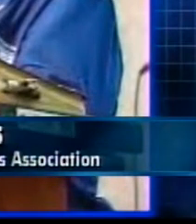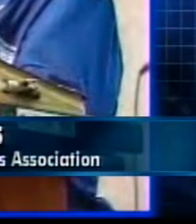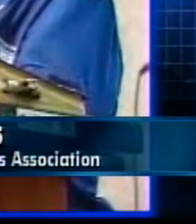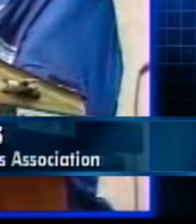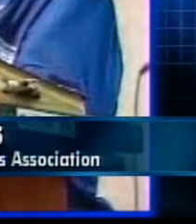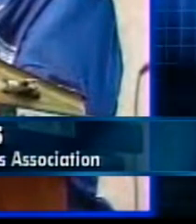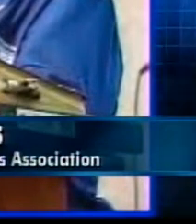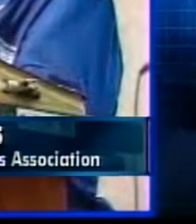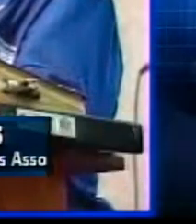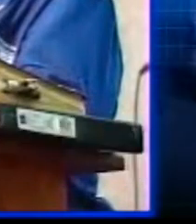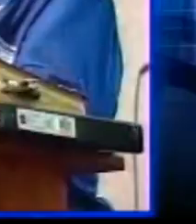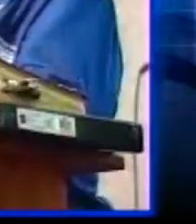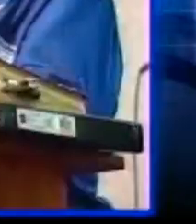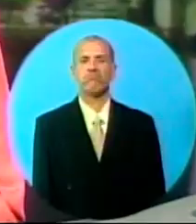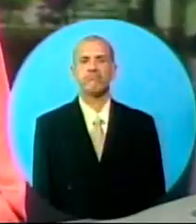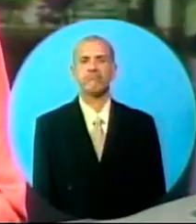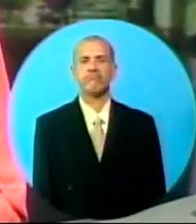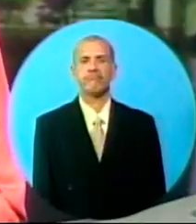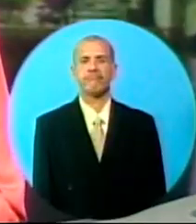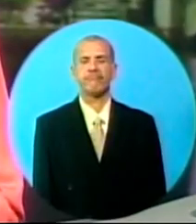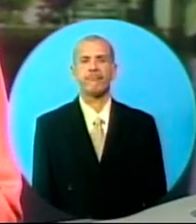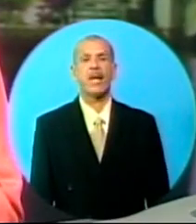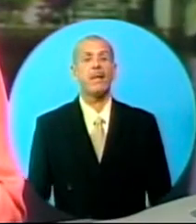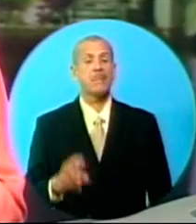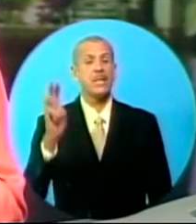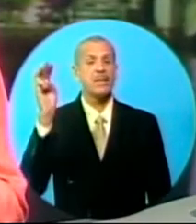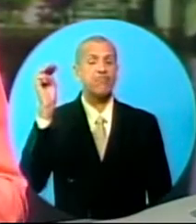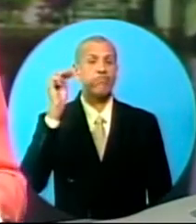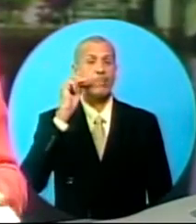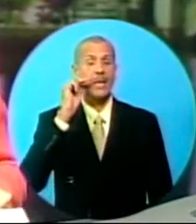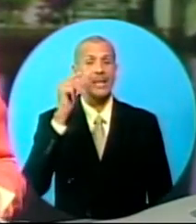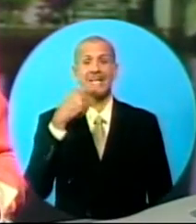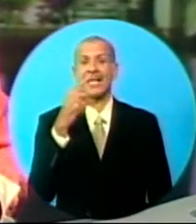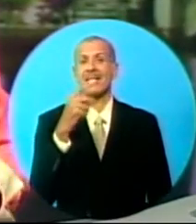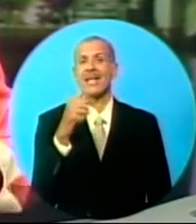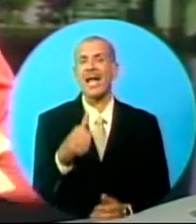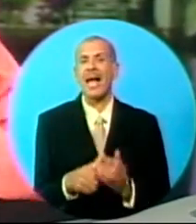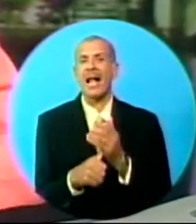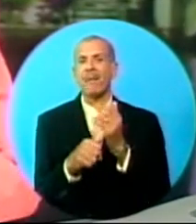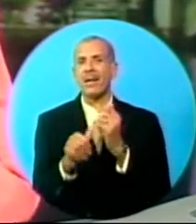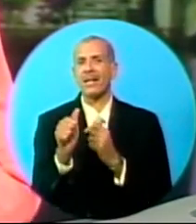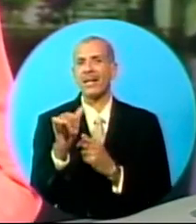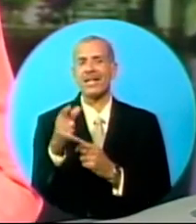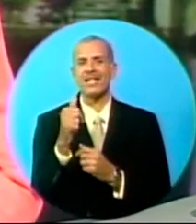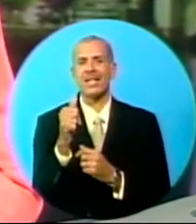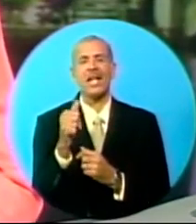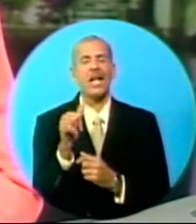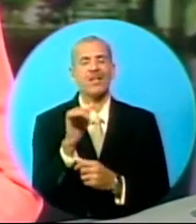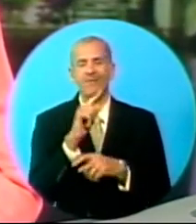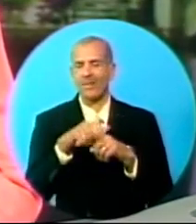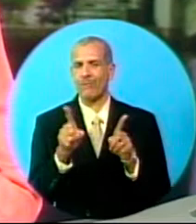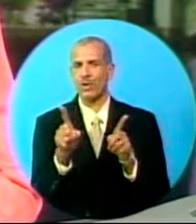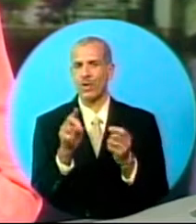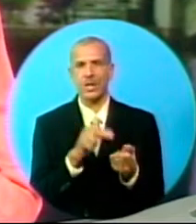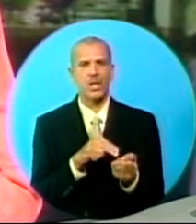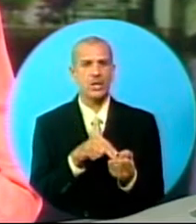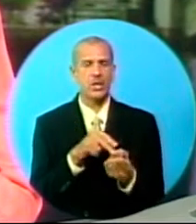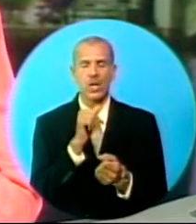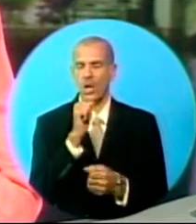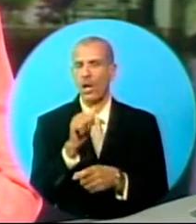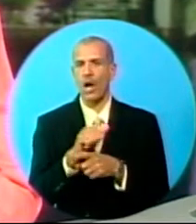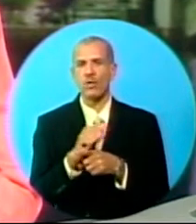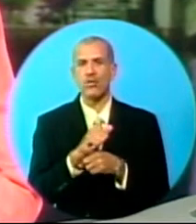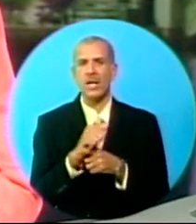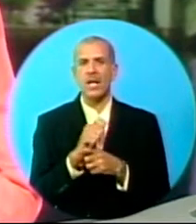have a registered nurse. Ms. Mullins says help aides, unlike nurses, are not trained to give nursing care in times of